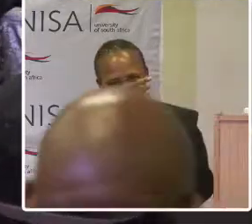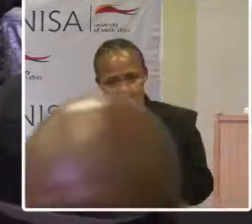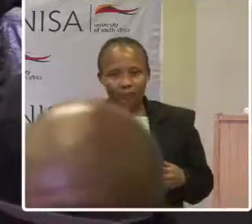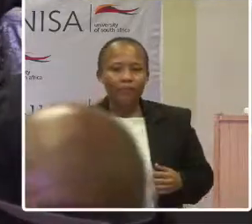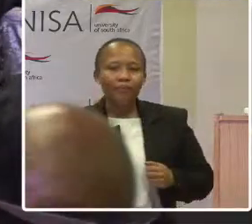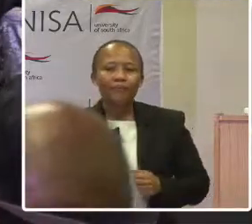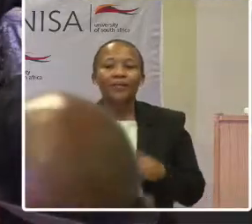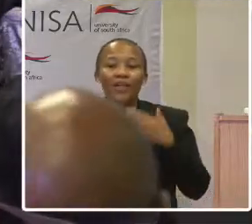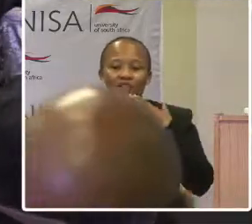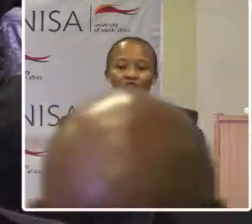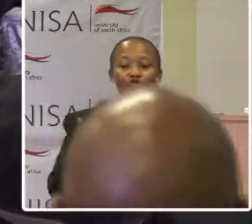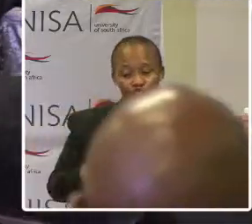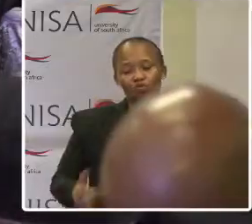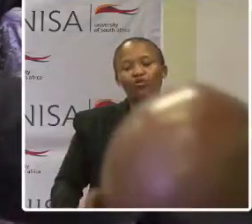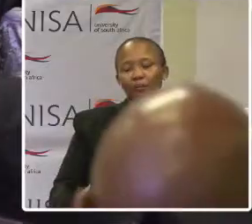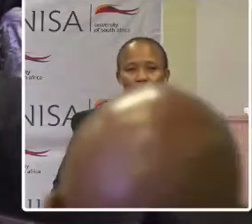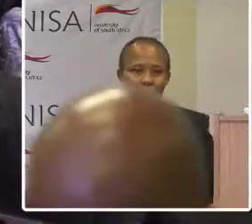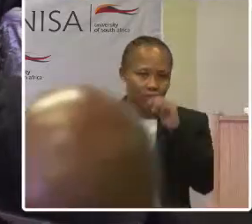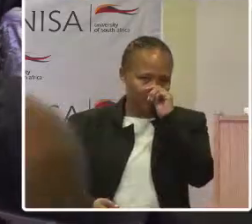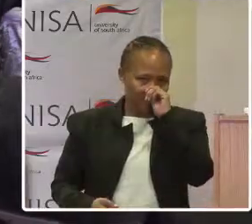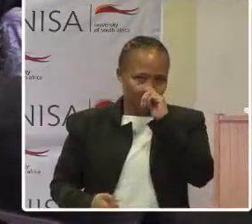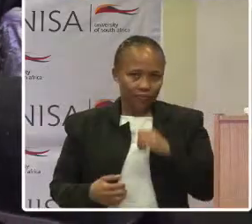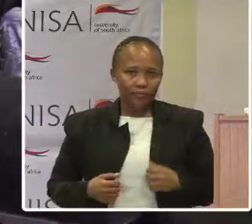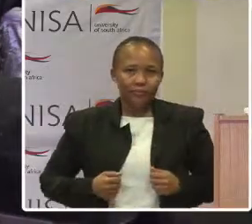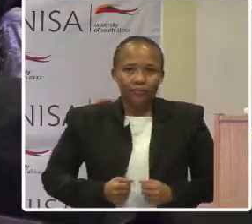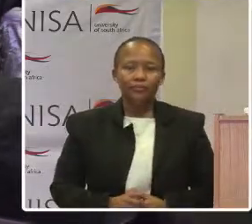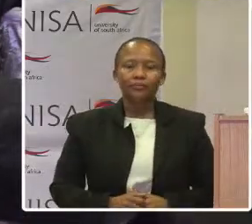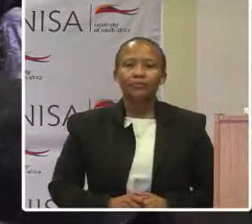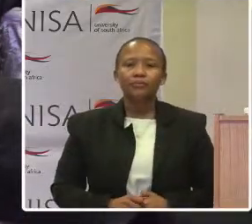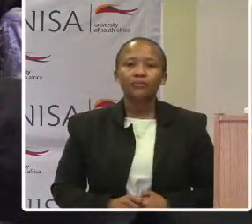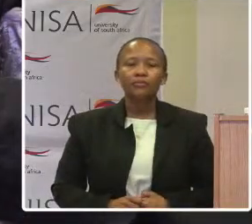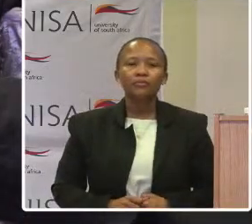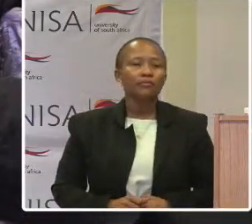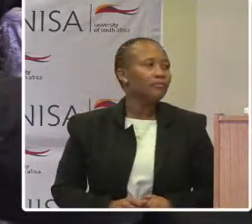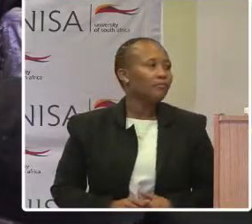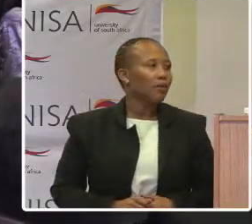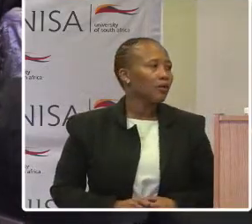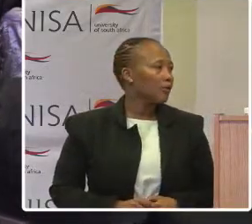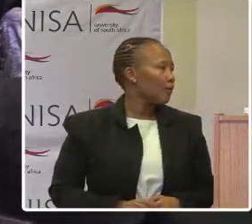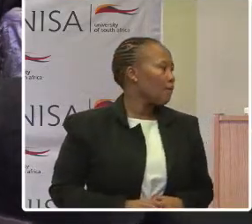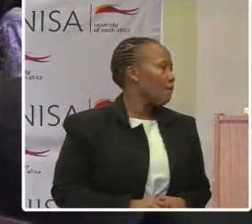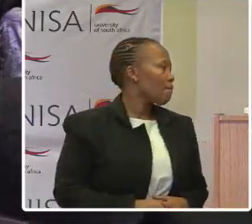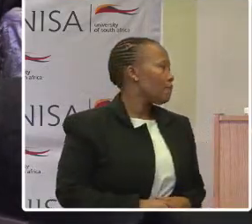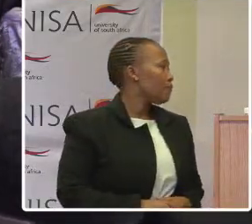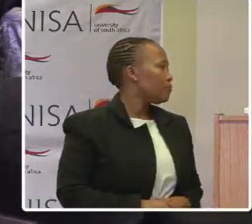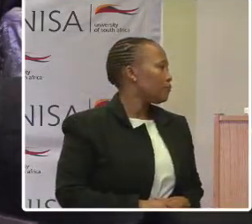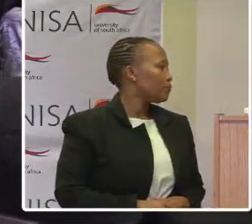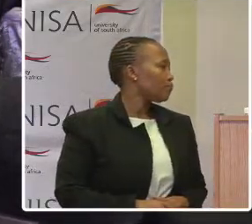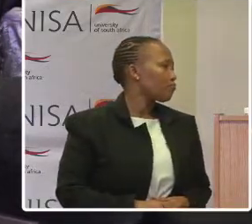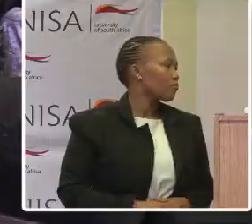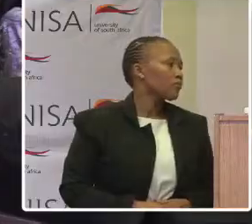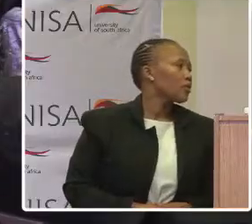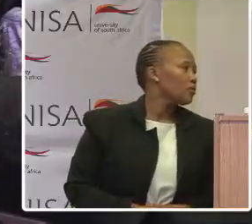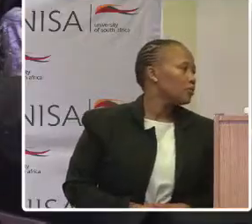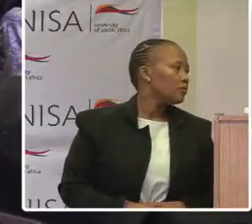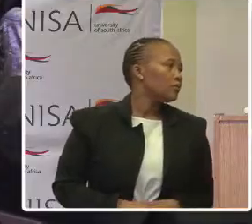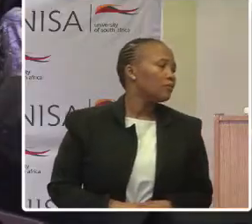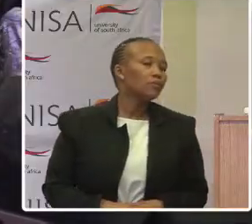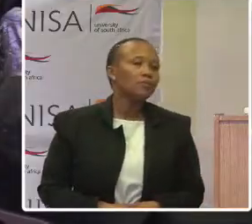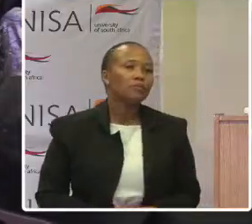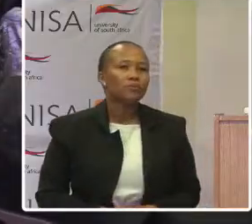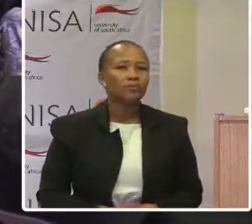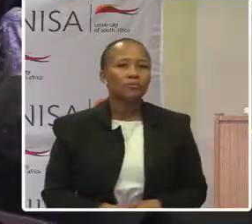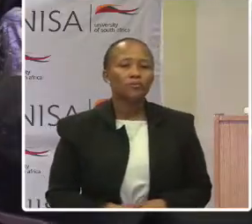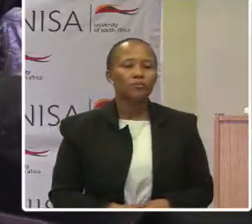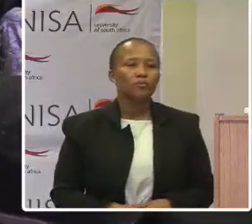Thank you very much for being so alert. And Okay. then the question, it's not a question actually, it's an answer that you asked Kido about the